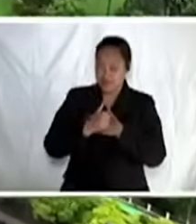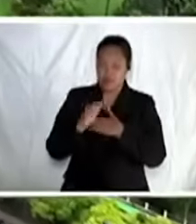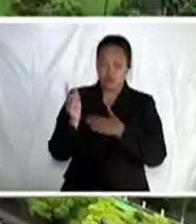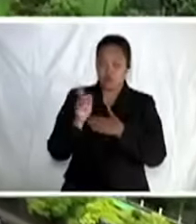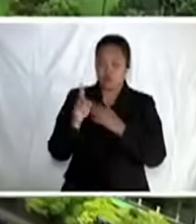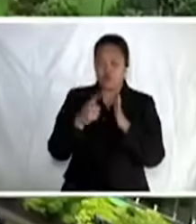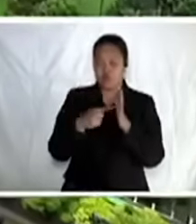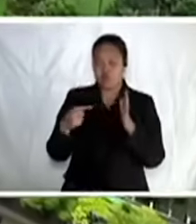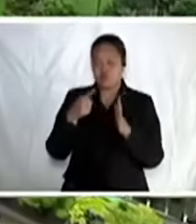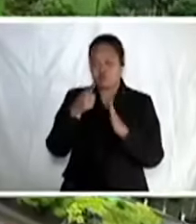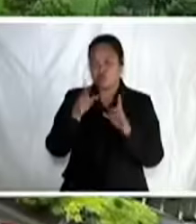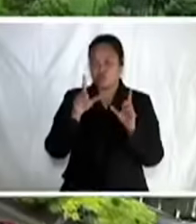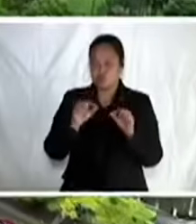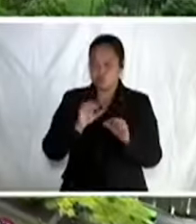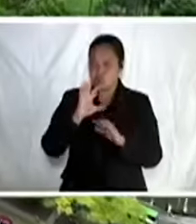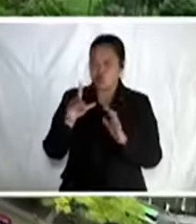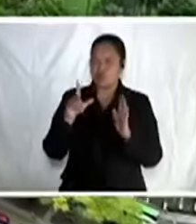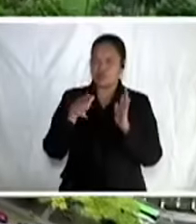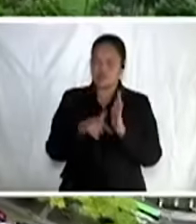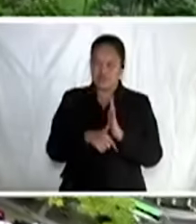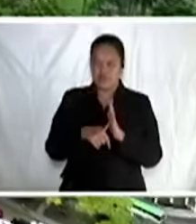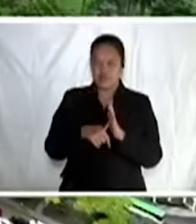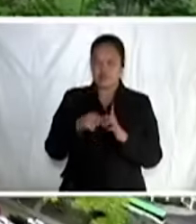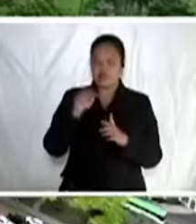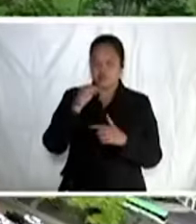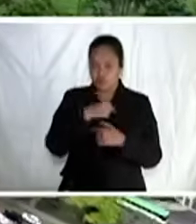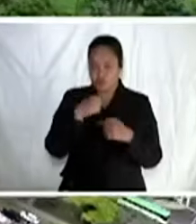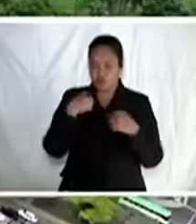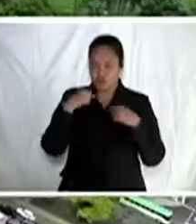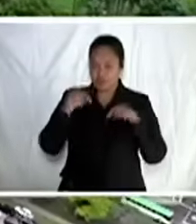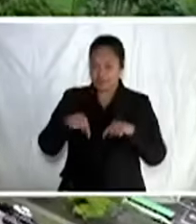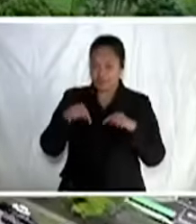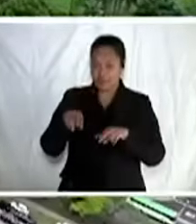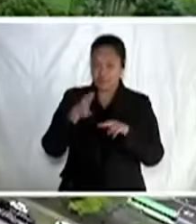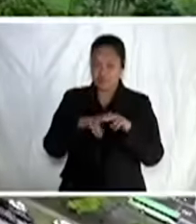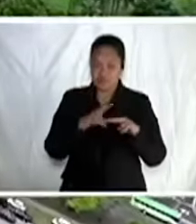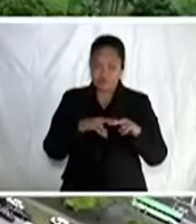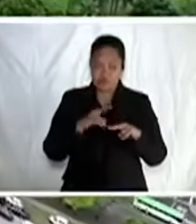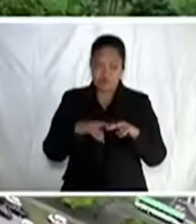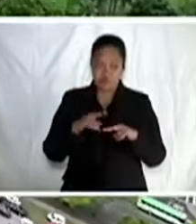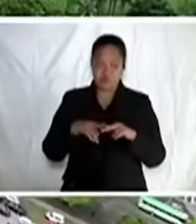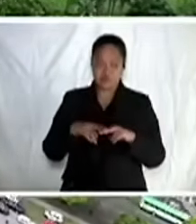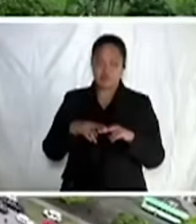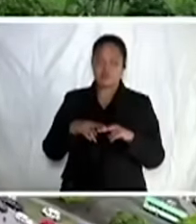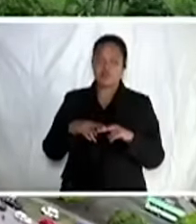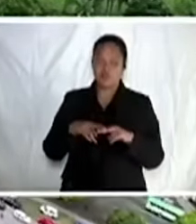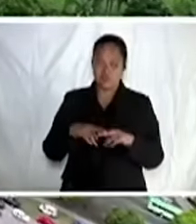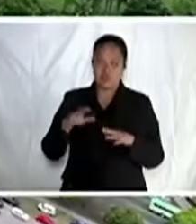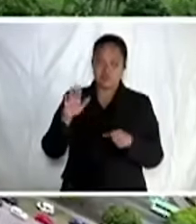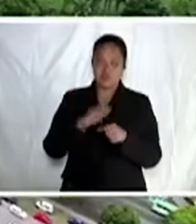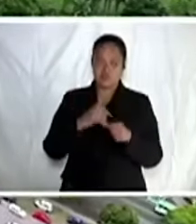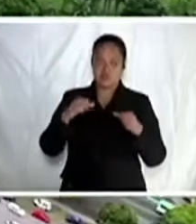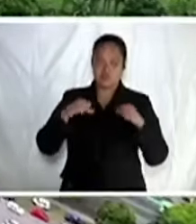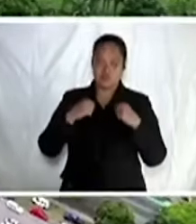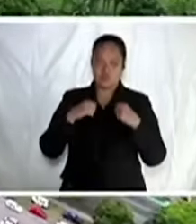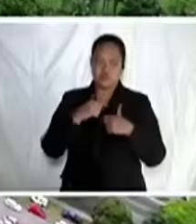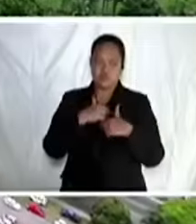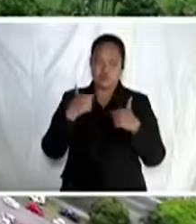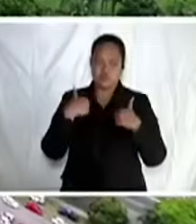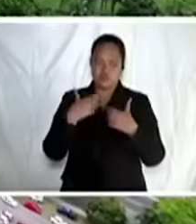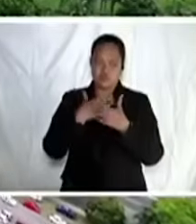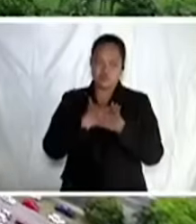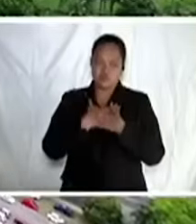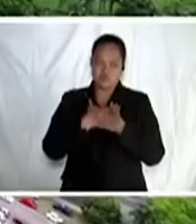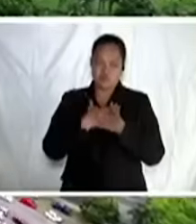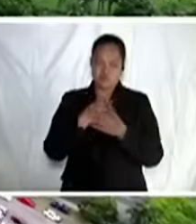do, and at all times remember that we here in Fiji call Fiji our home. We must make it proud, and we must love it with